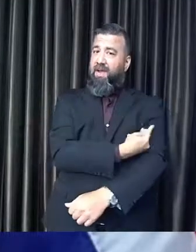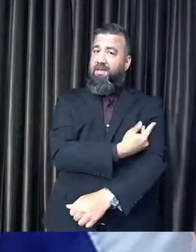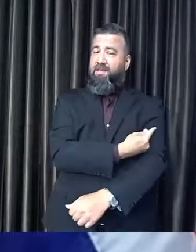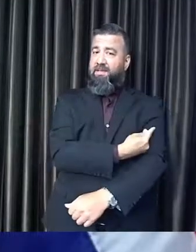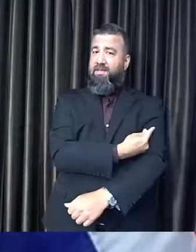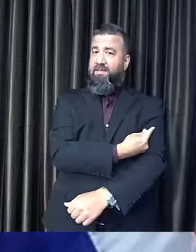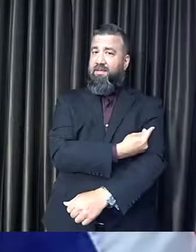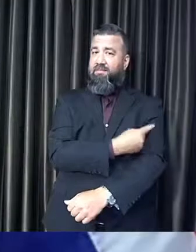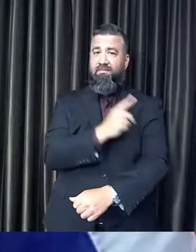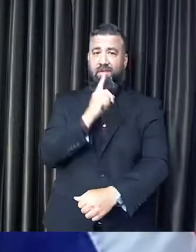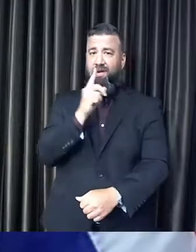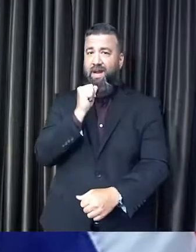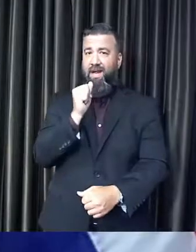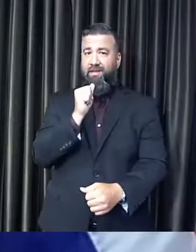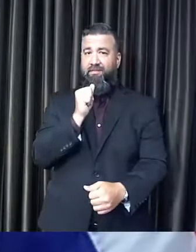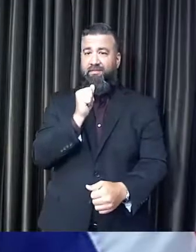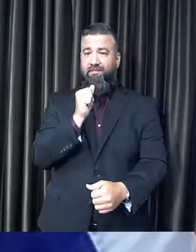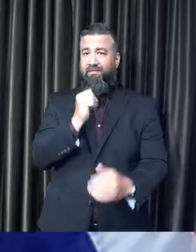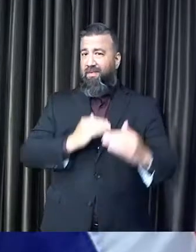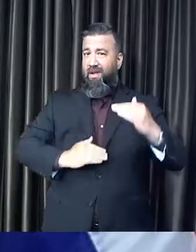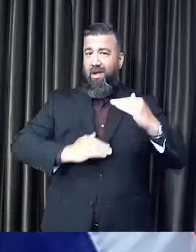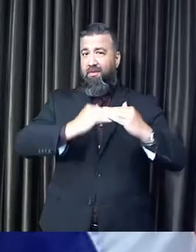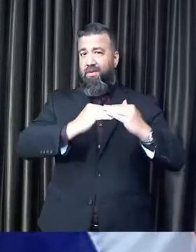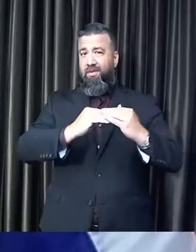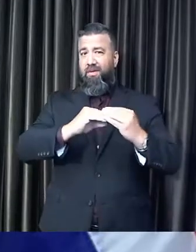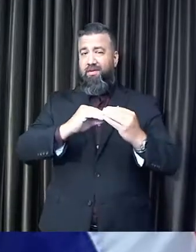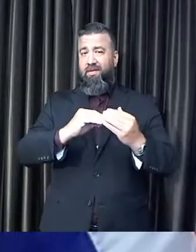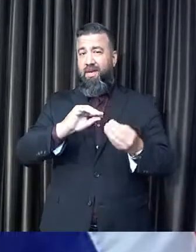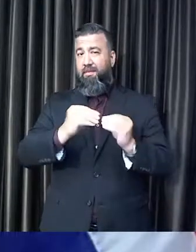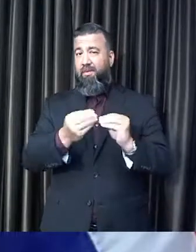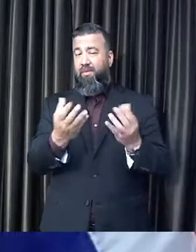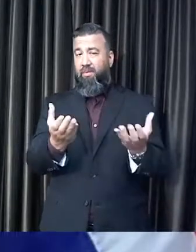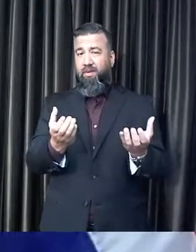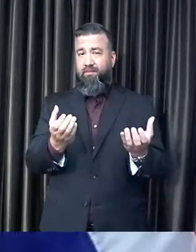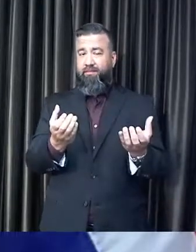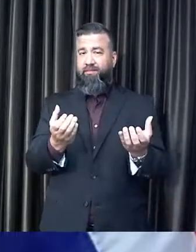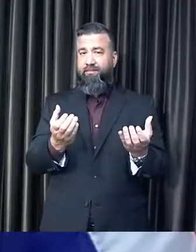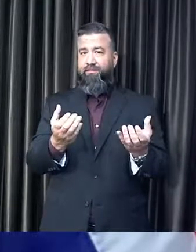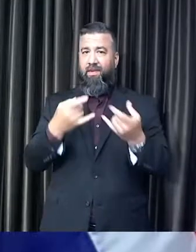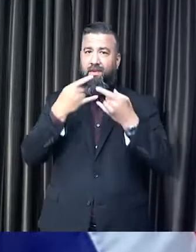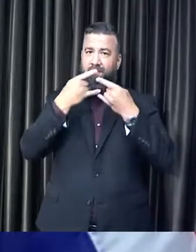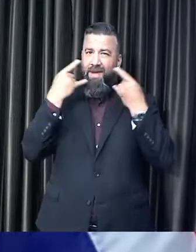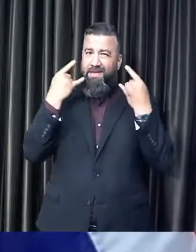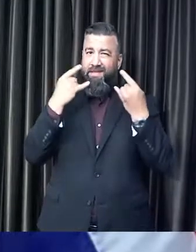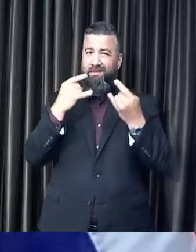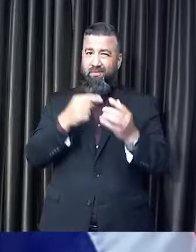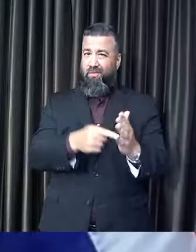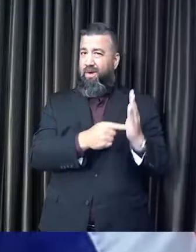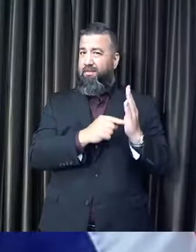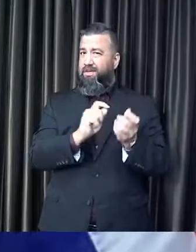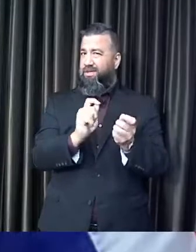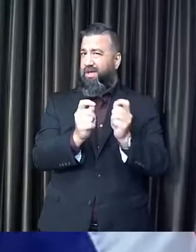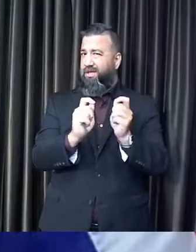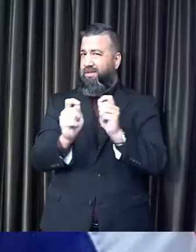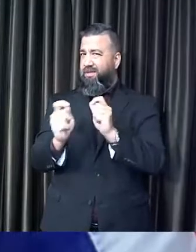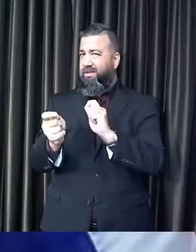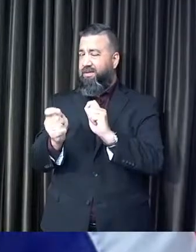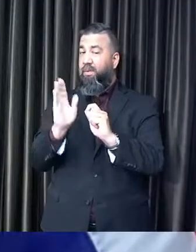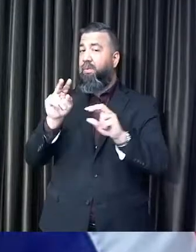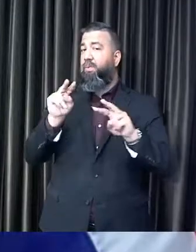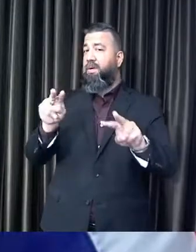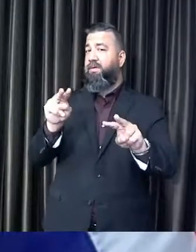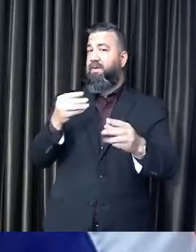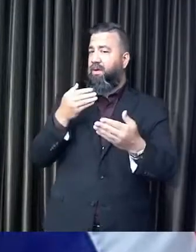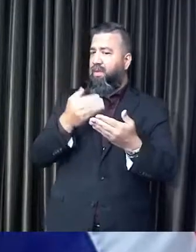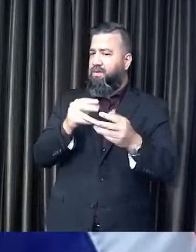vaccinations are not reaching the threshold that we would like to see, that those mask guidelines are evolving. And we're going to watch that very closely.